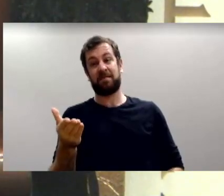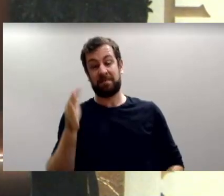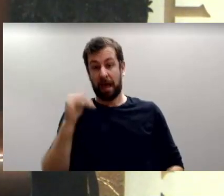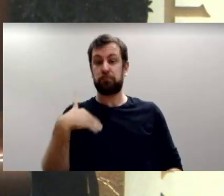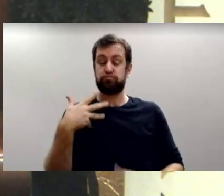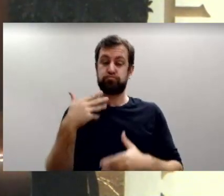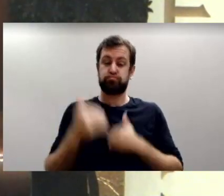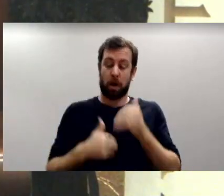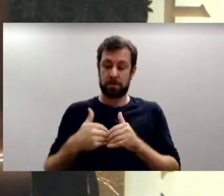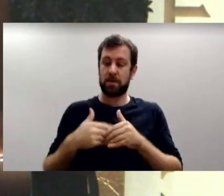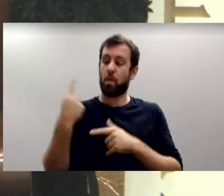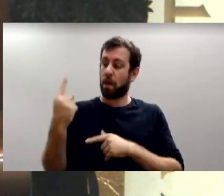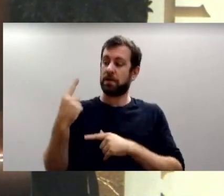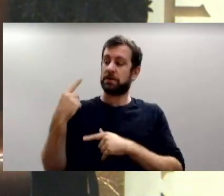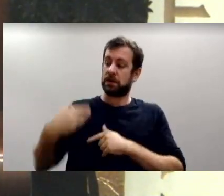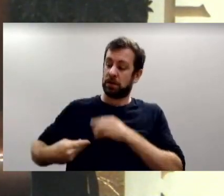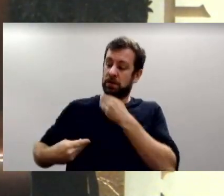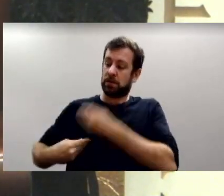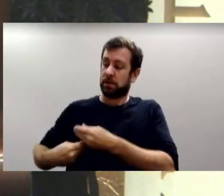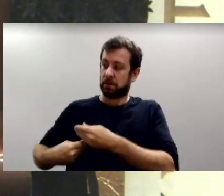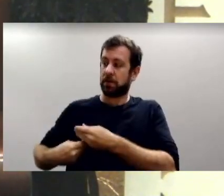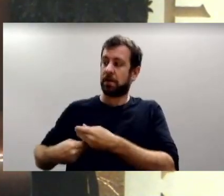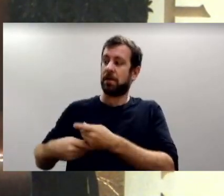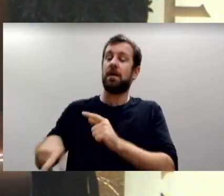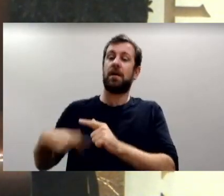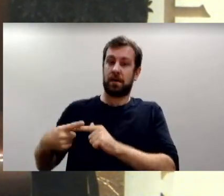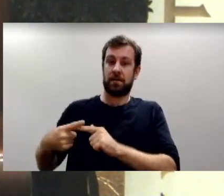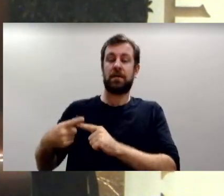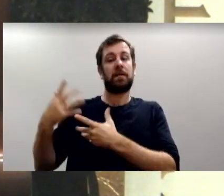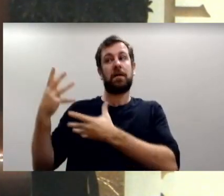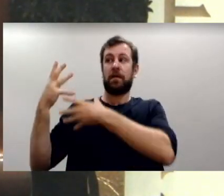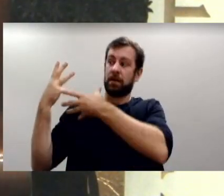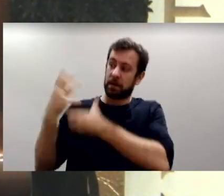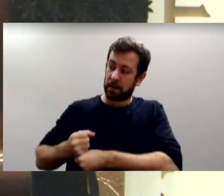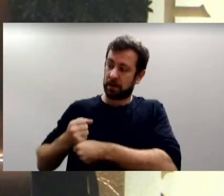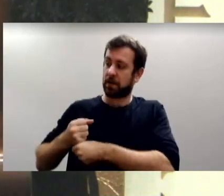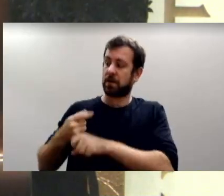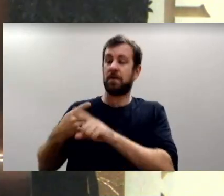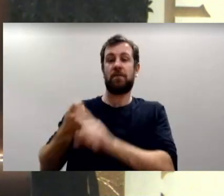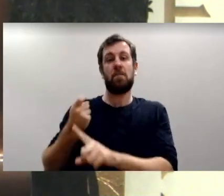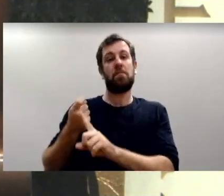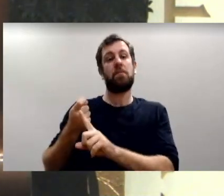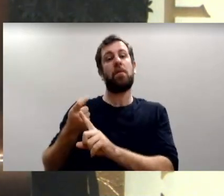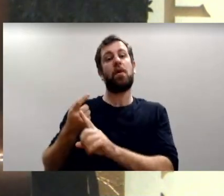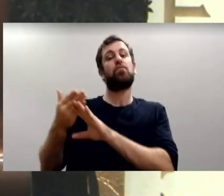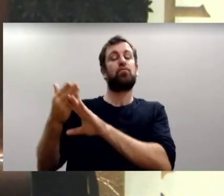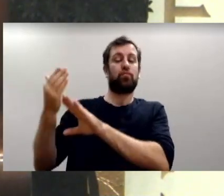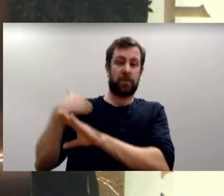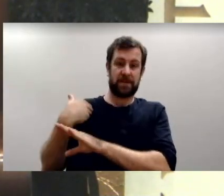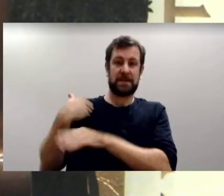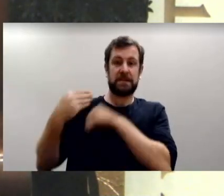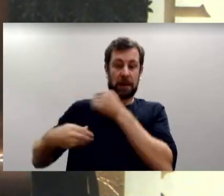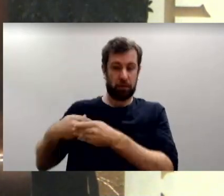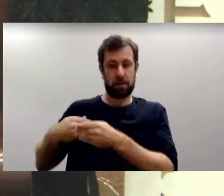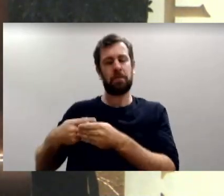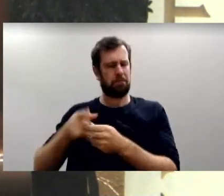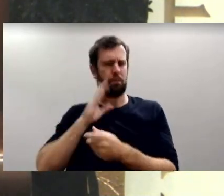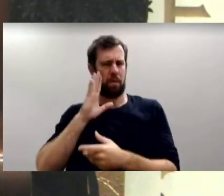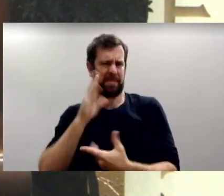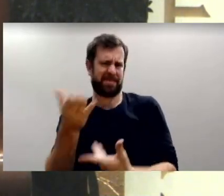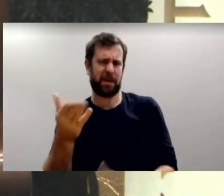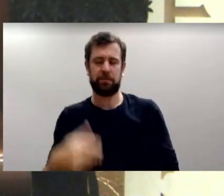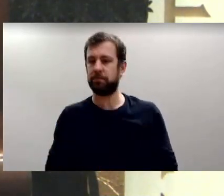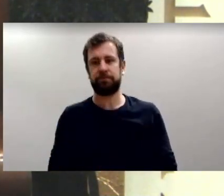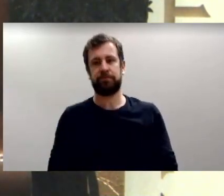one generation which is going to inherit from the previous generation will exist. This is not going to